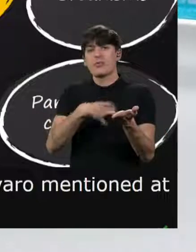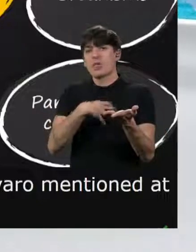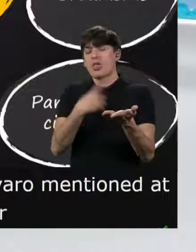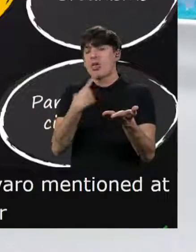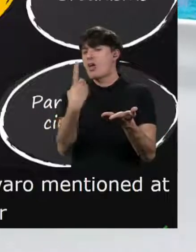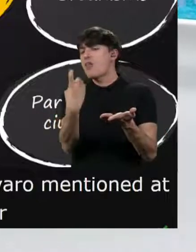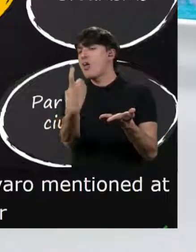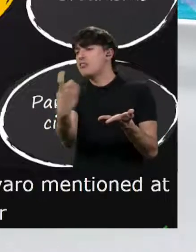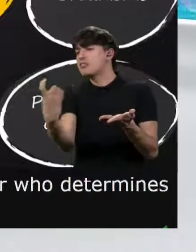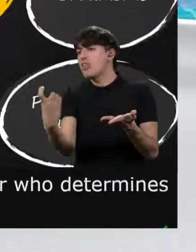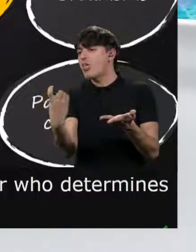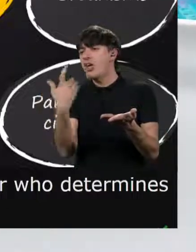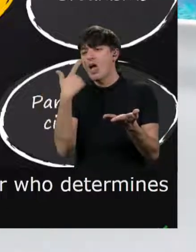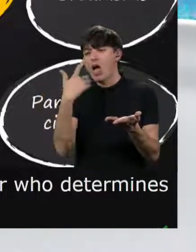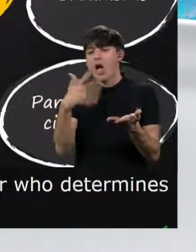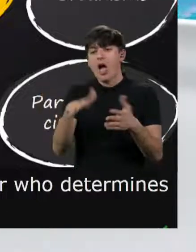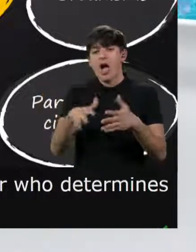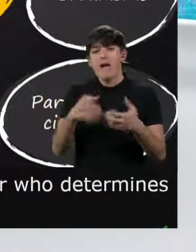of transportation.